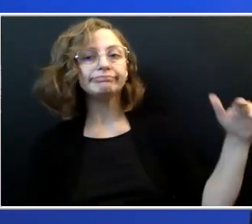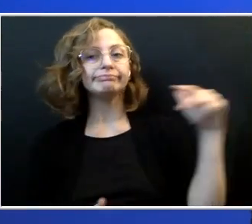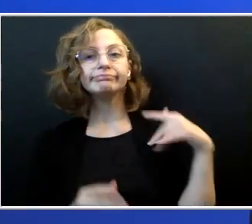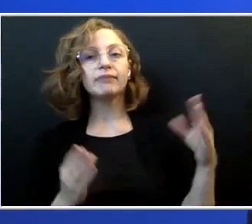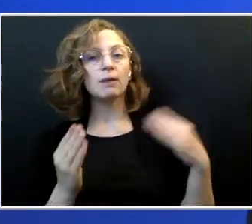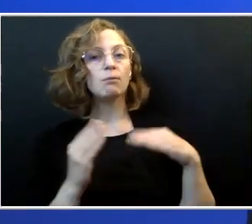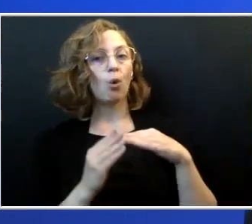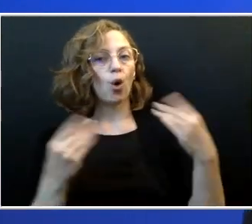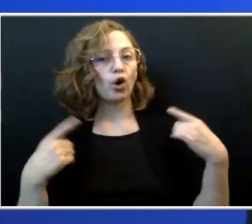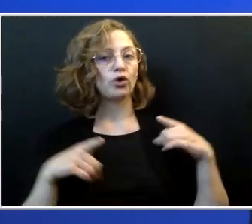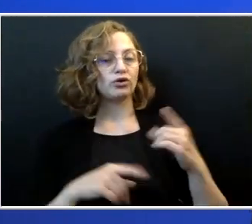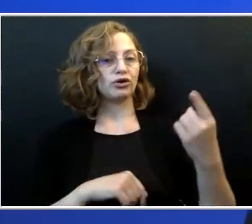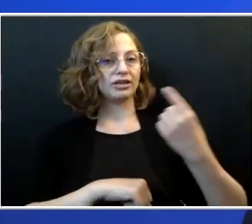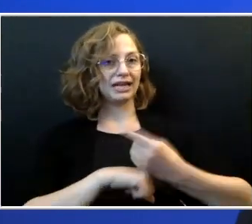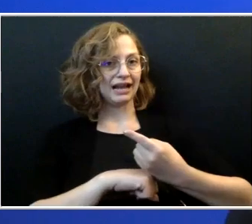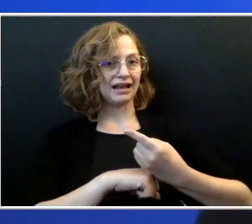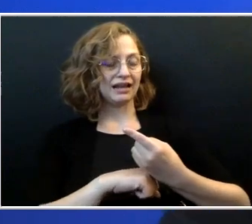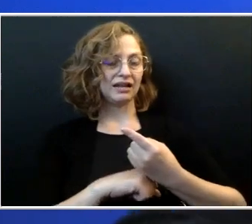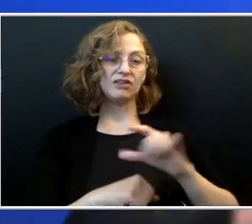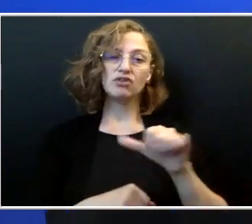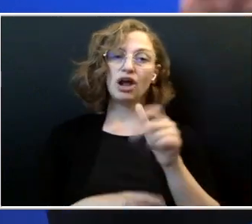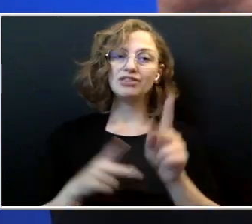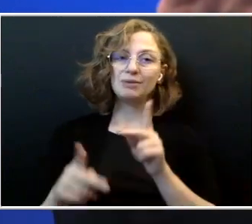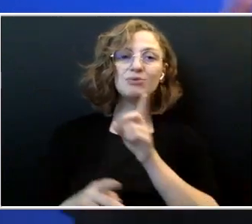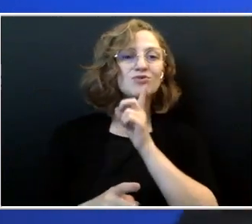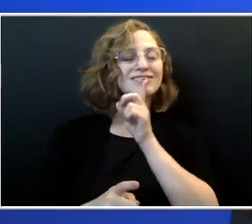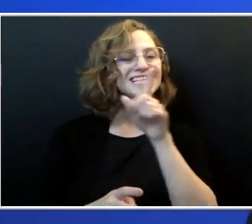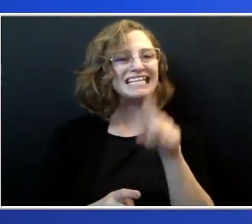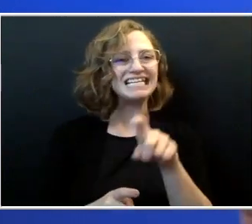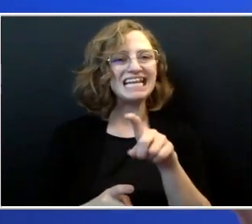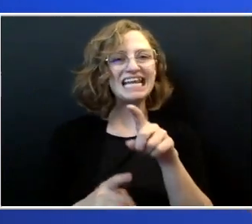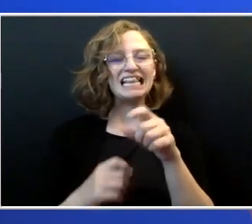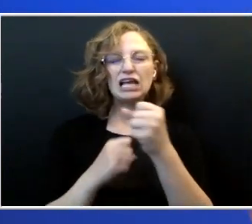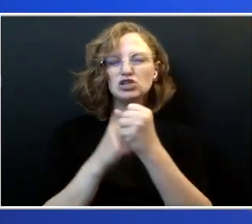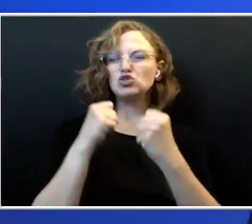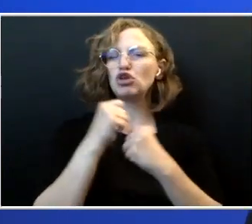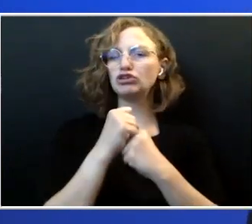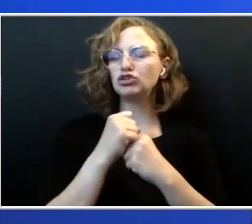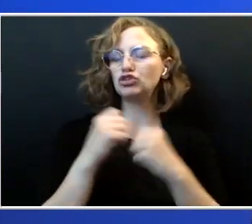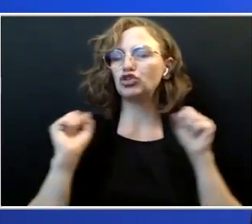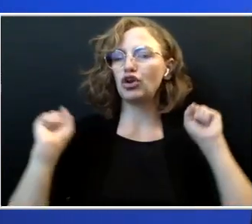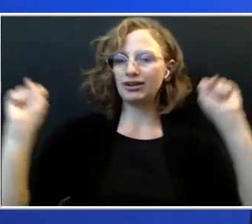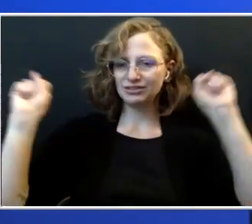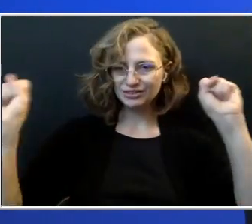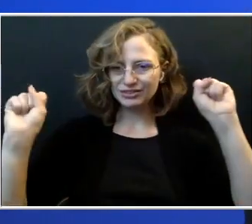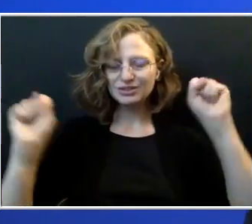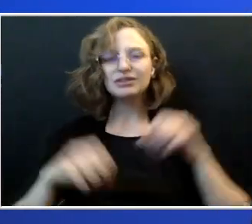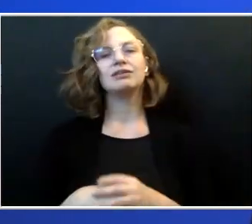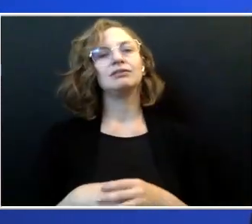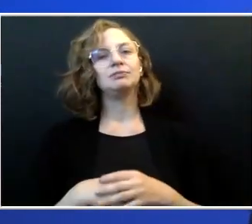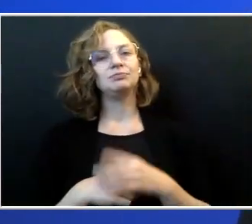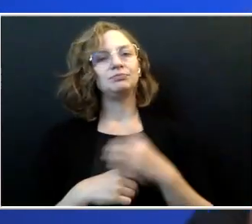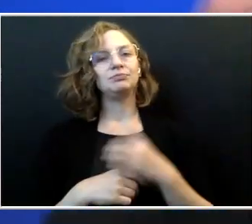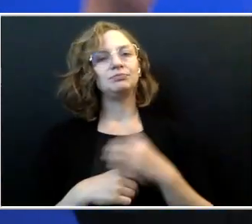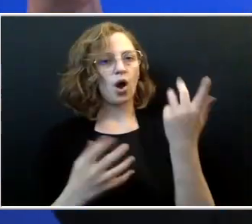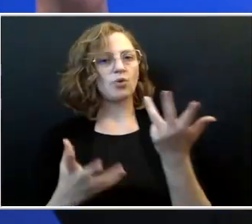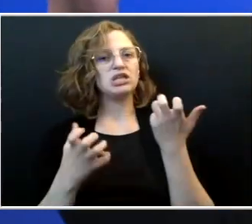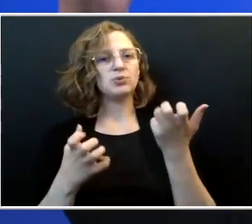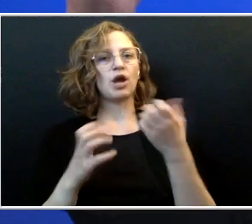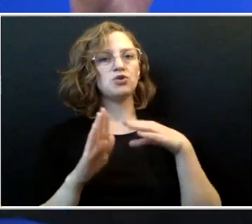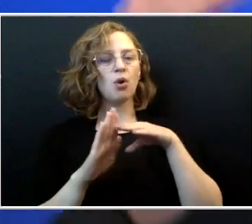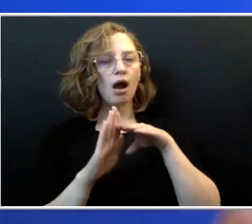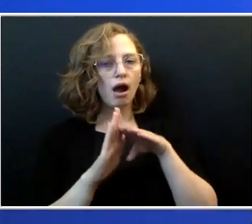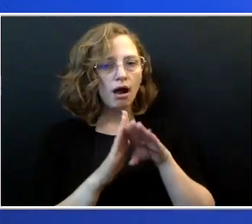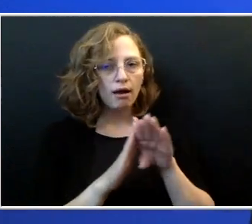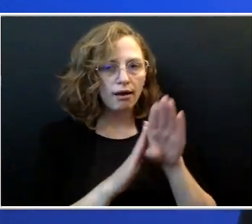about exercising in a structured way. We always want to ramp up. We always want to think about it that way, so that you're going from starting somewhere and moving to